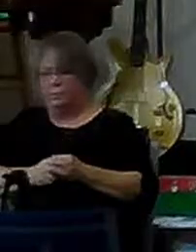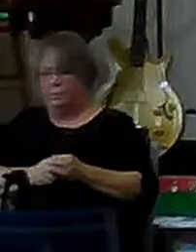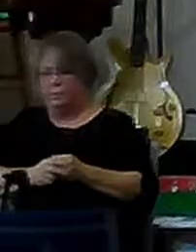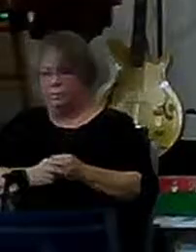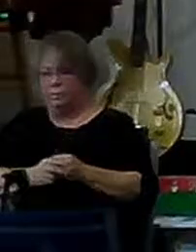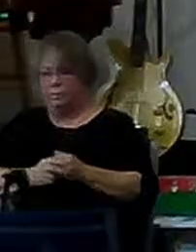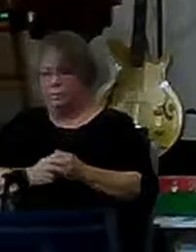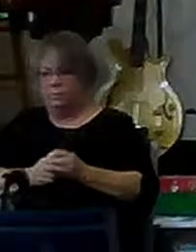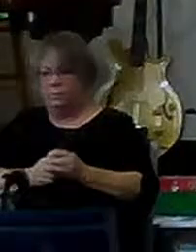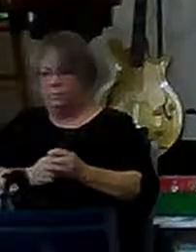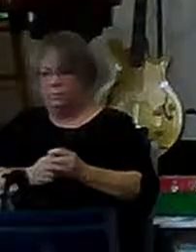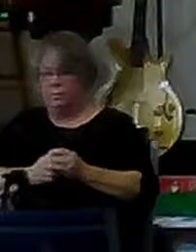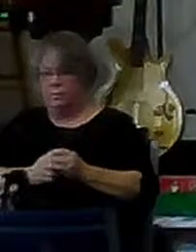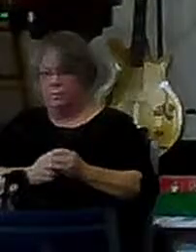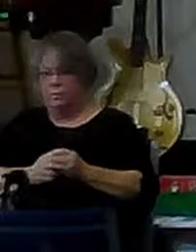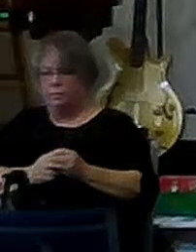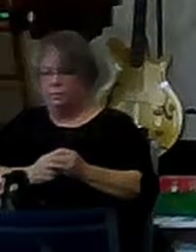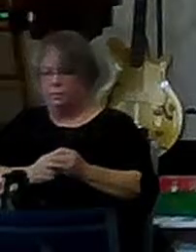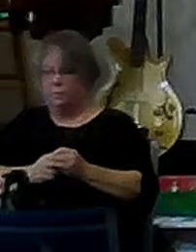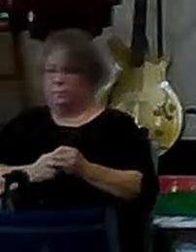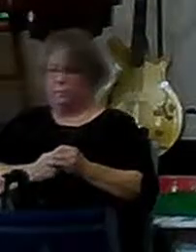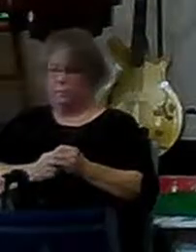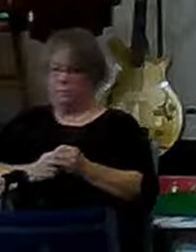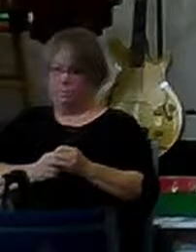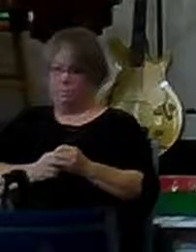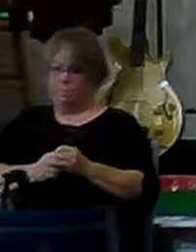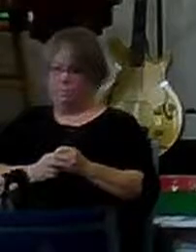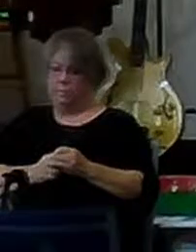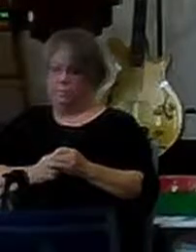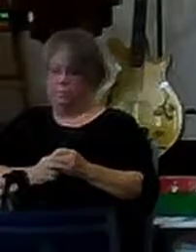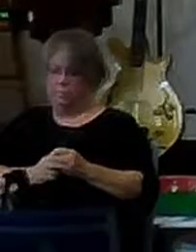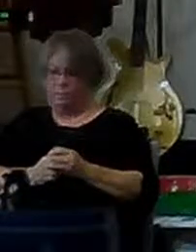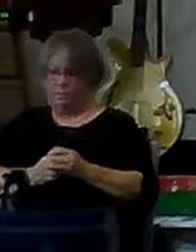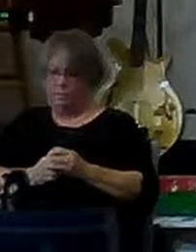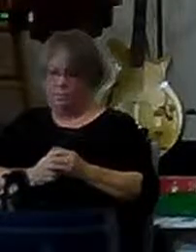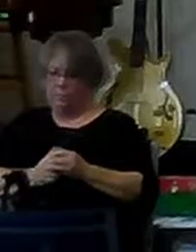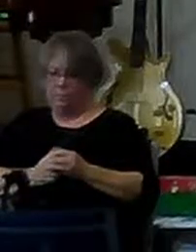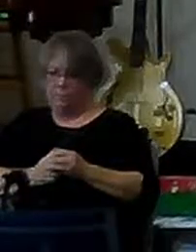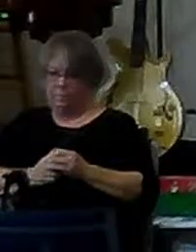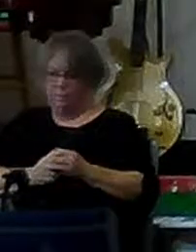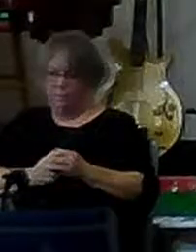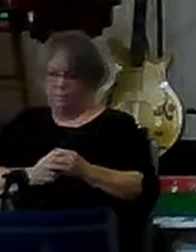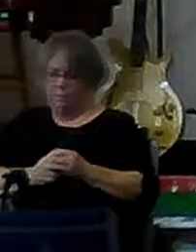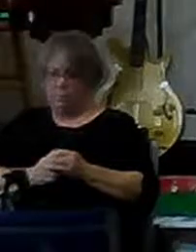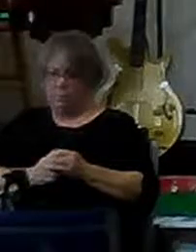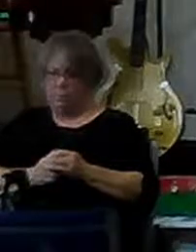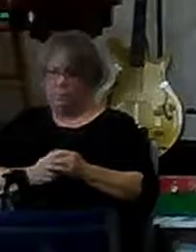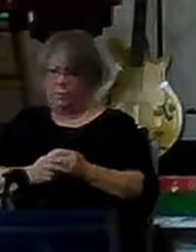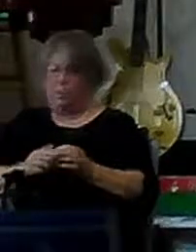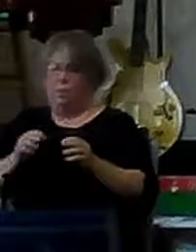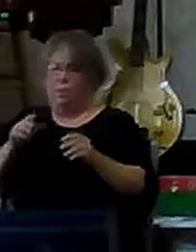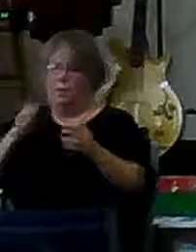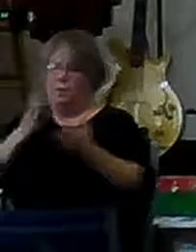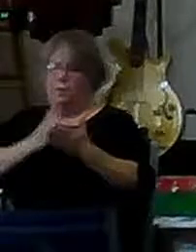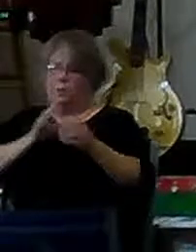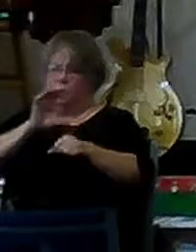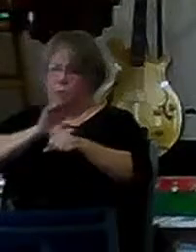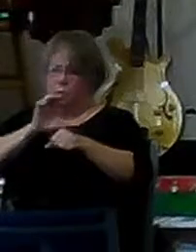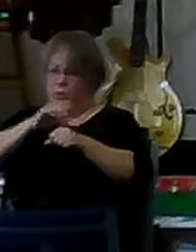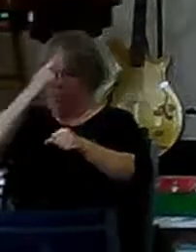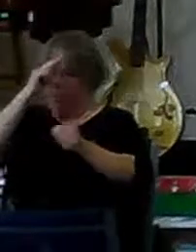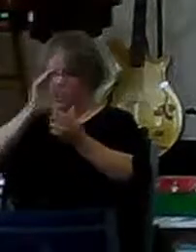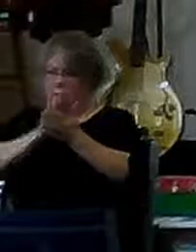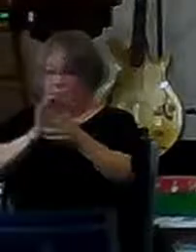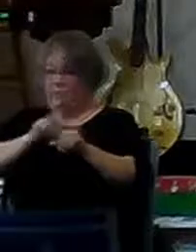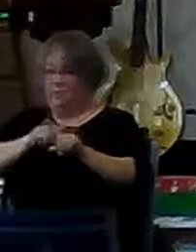country, and we're getting into some waters where there are some divisions. And so my friend was